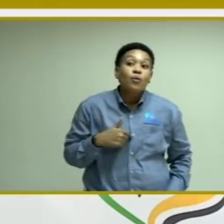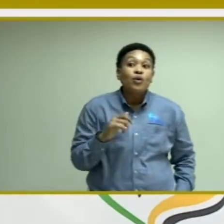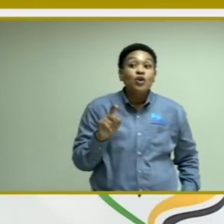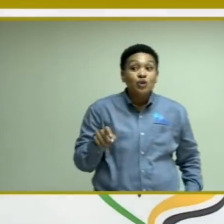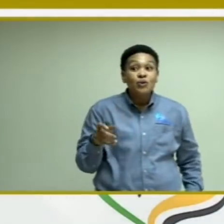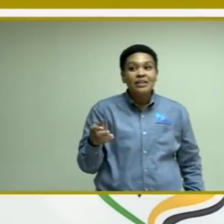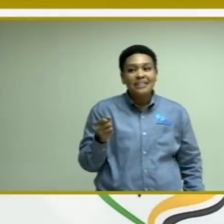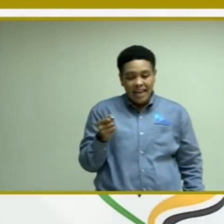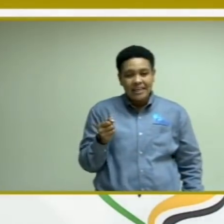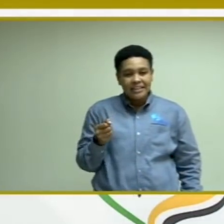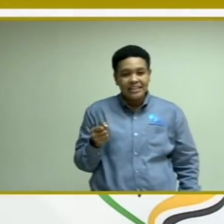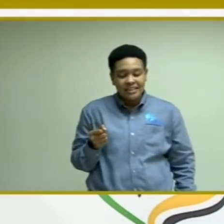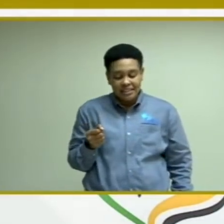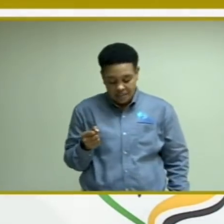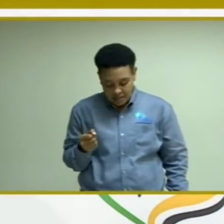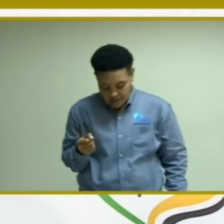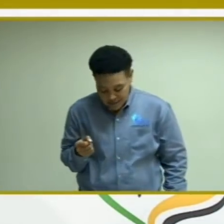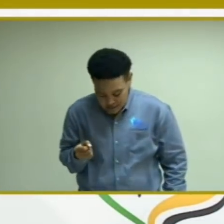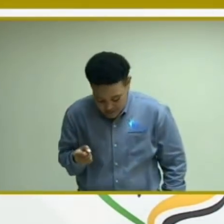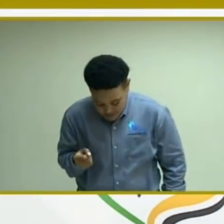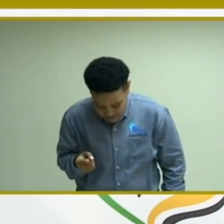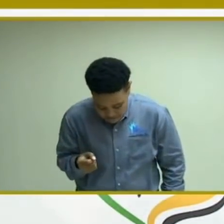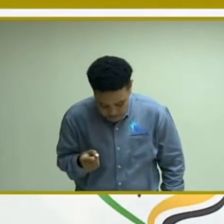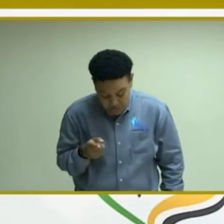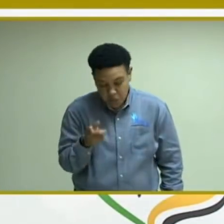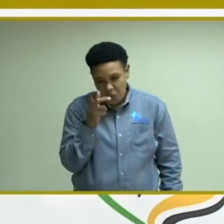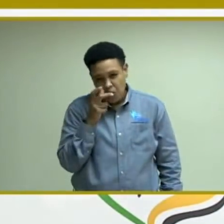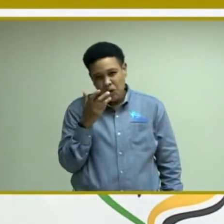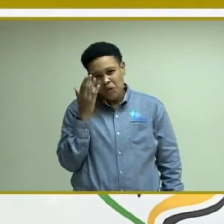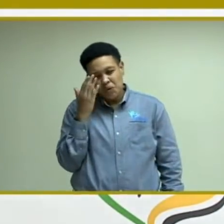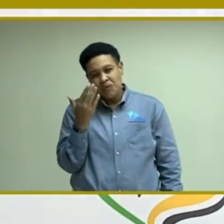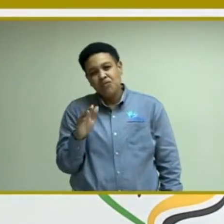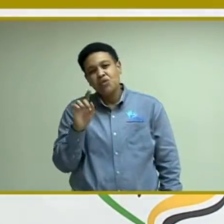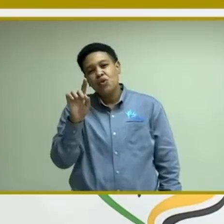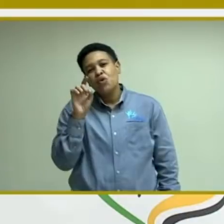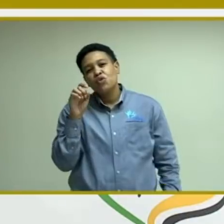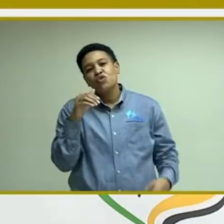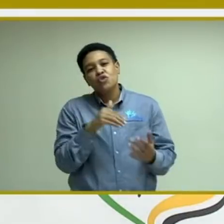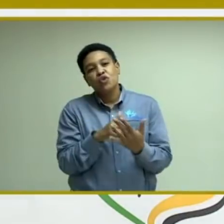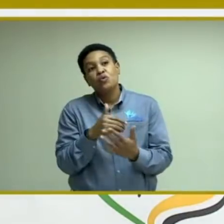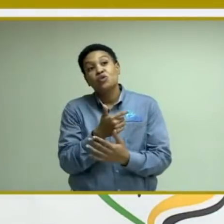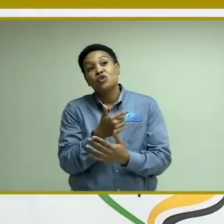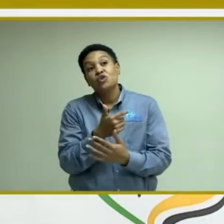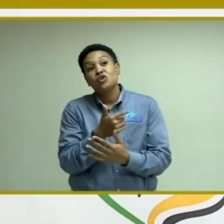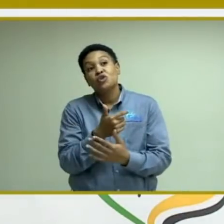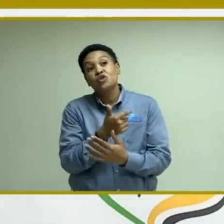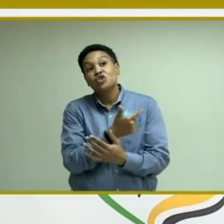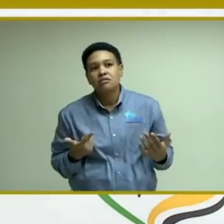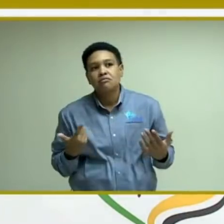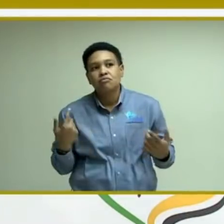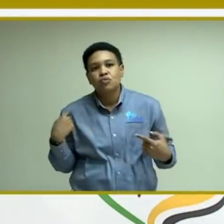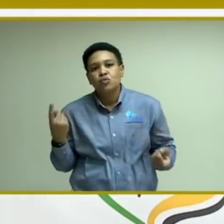receive. As you would have heard, 100,000 doses have been allocated in this